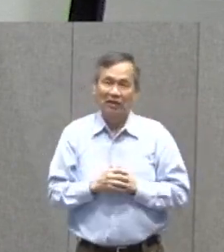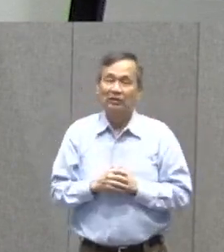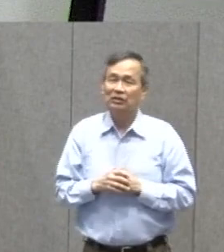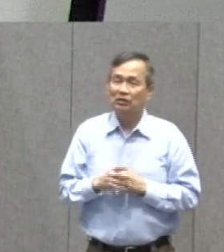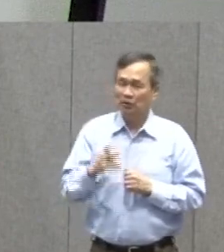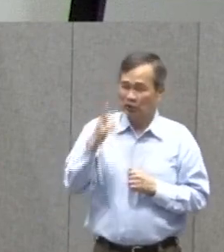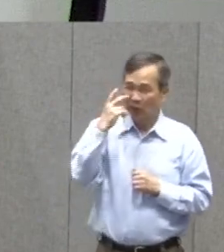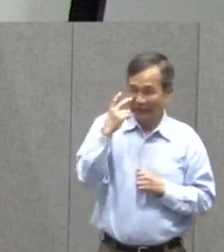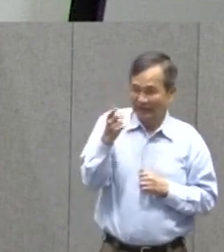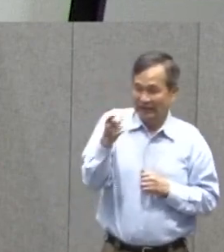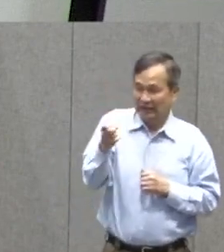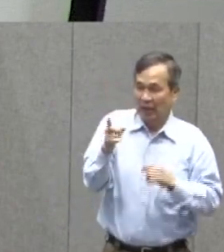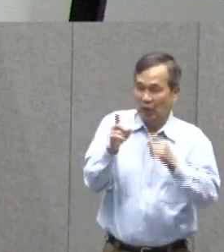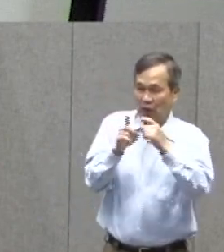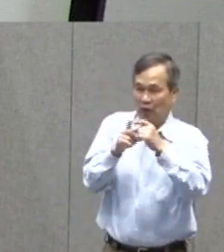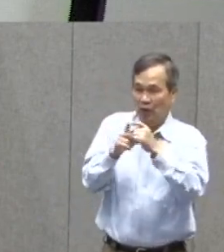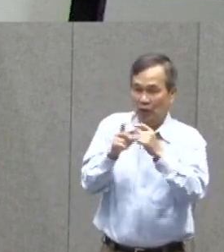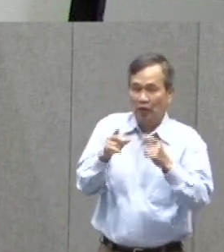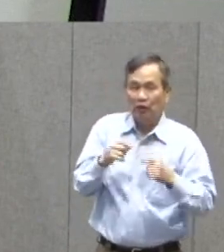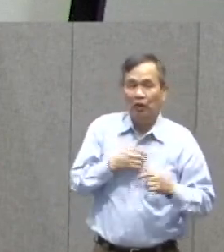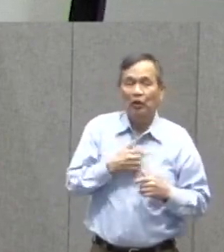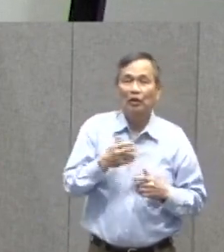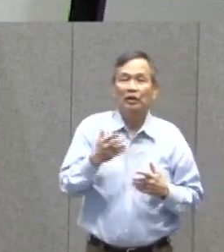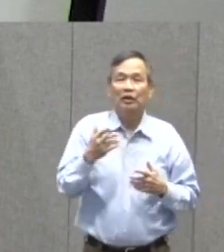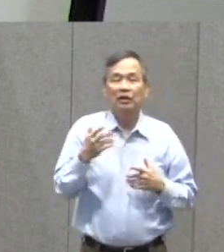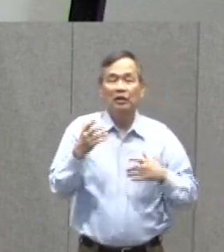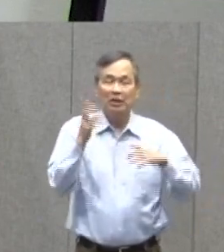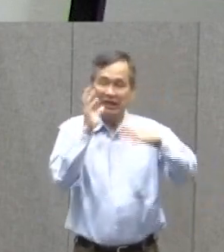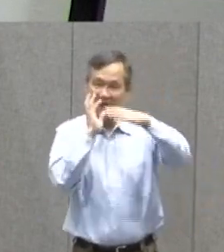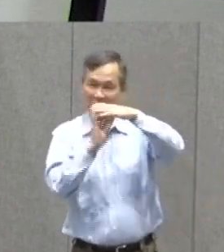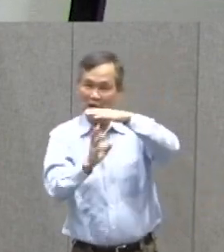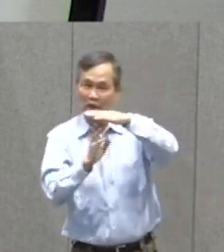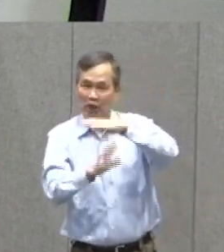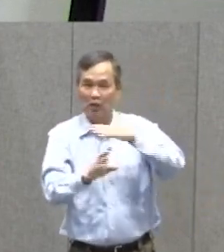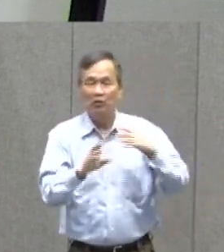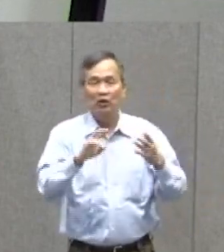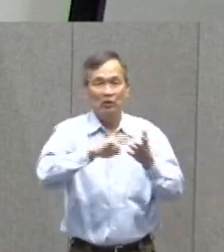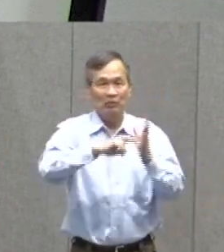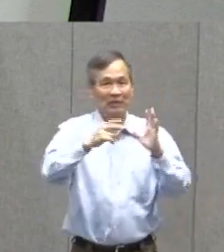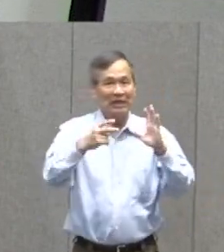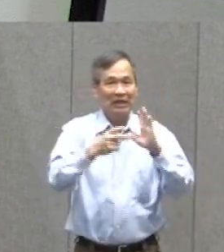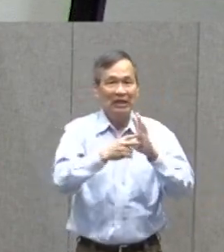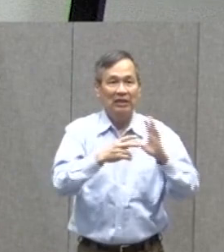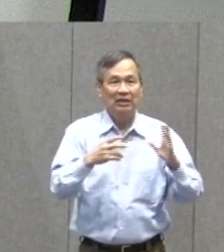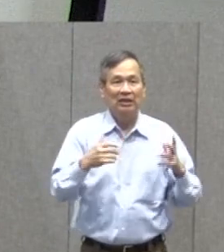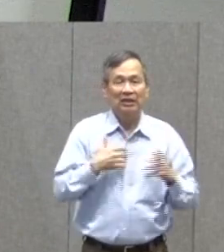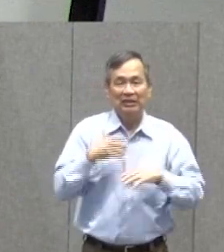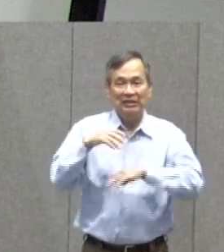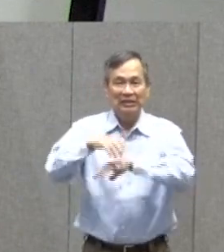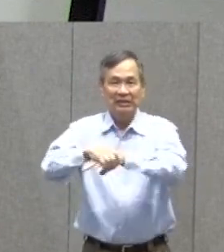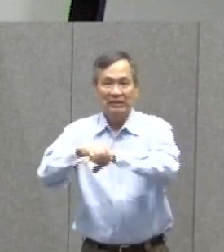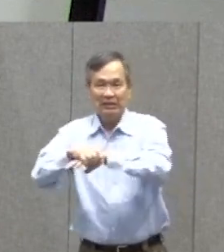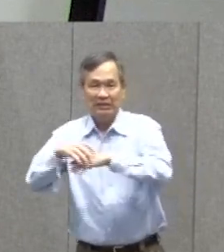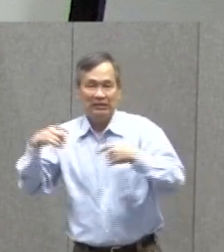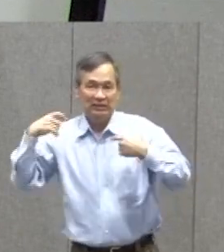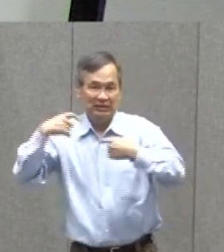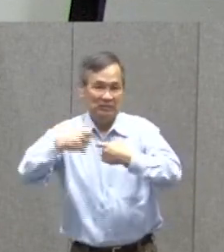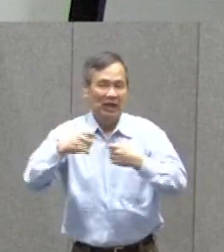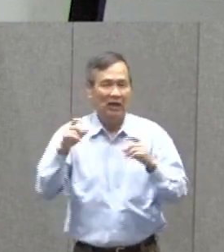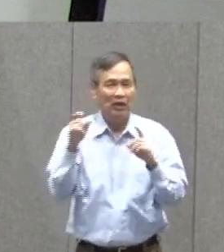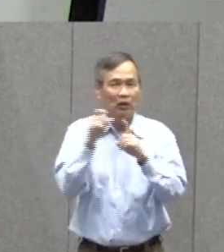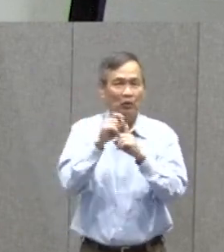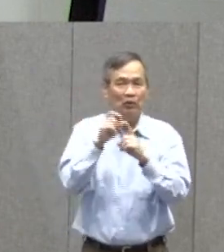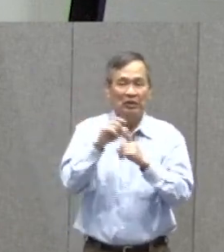migrantes. Migrantes is immigrants. It is a word that's similar in English and in Spanish. So they're